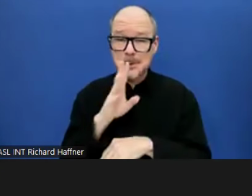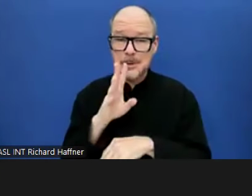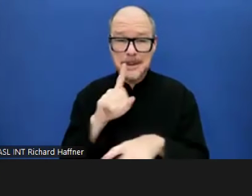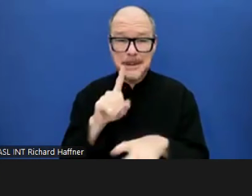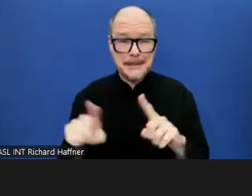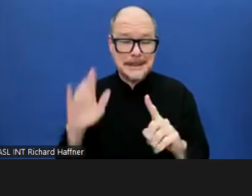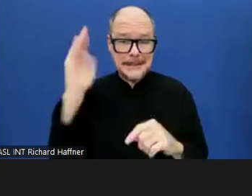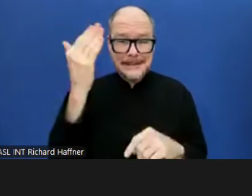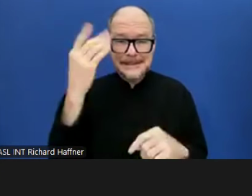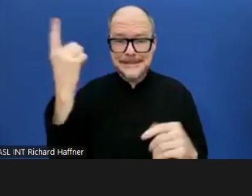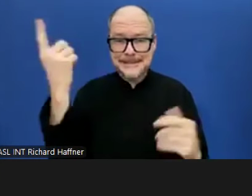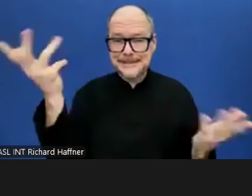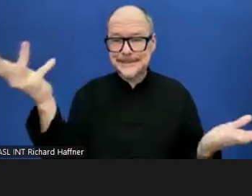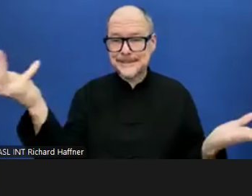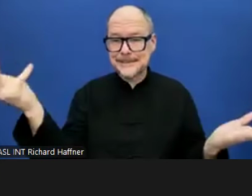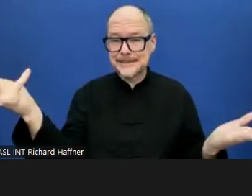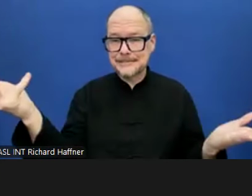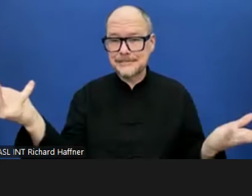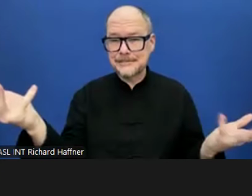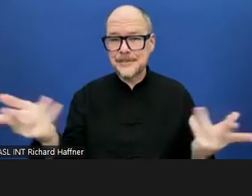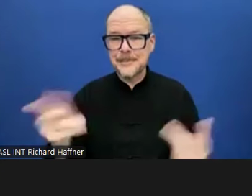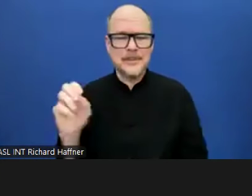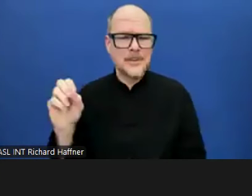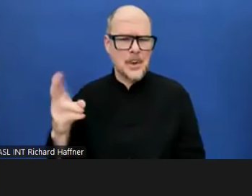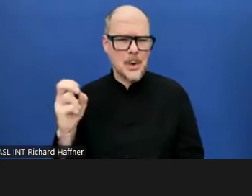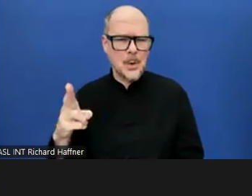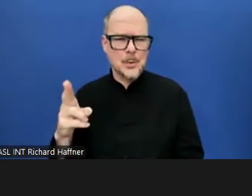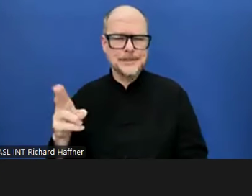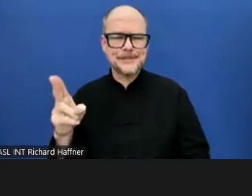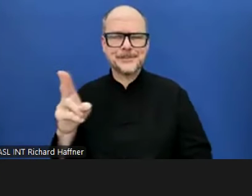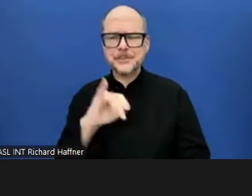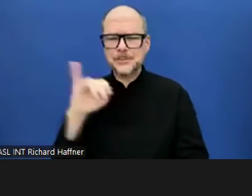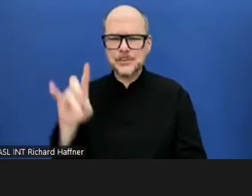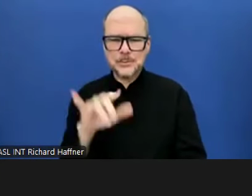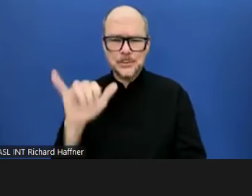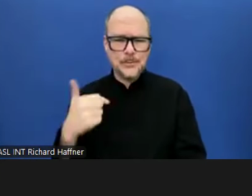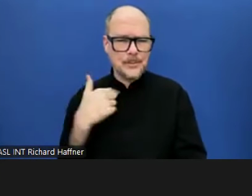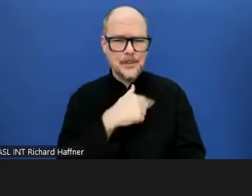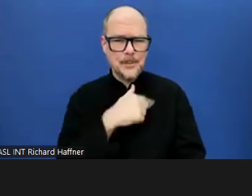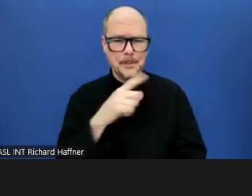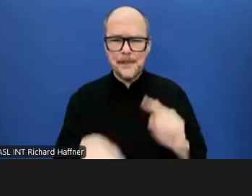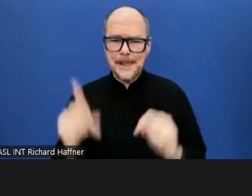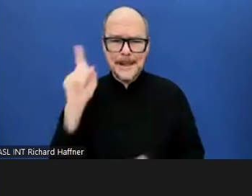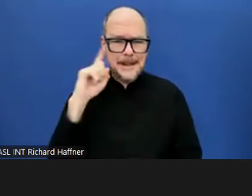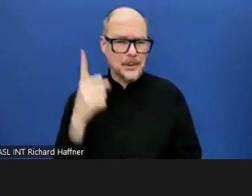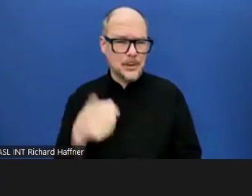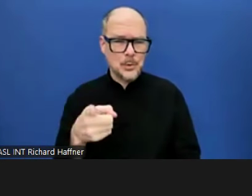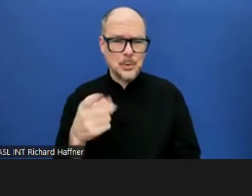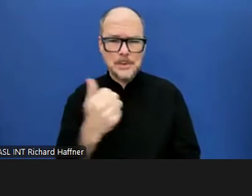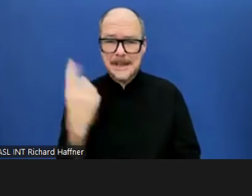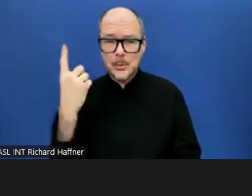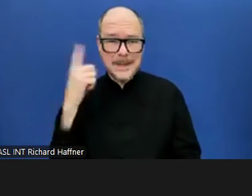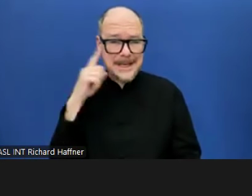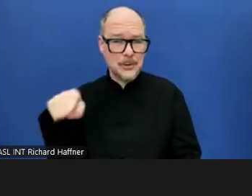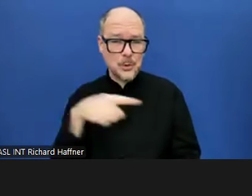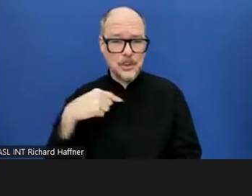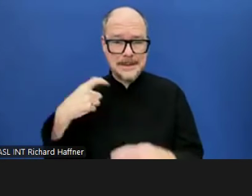there's... Uh-oh. Okay. Judy, we can't hear you. Is anyone hearing her in the Spanish